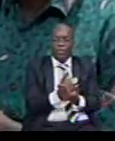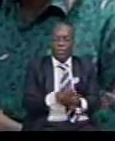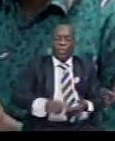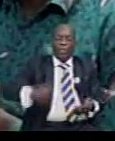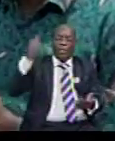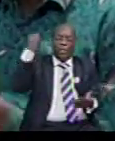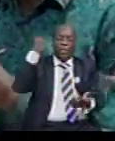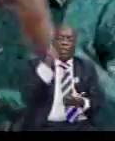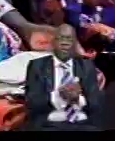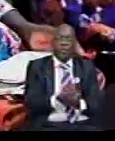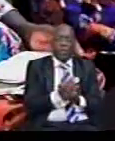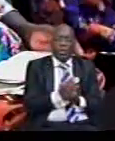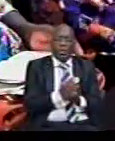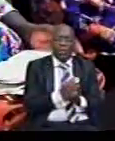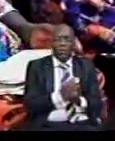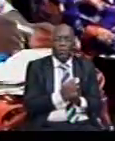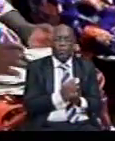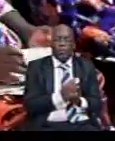Amen.